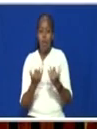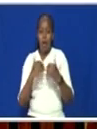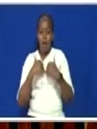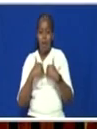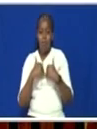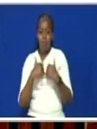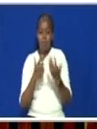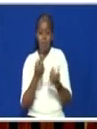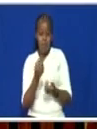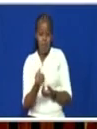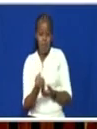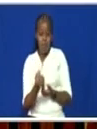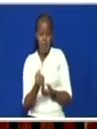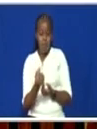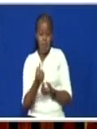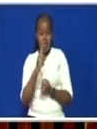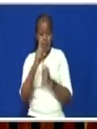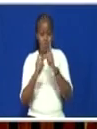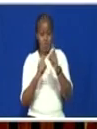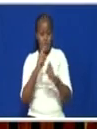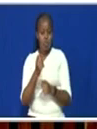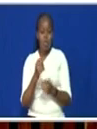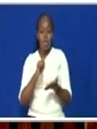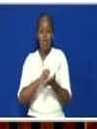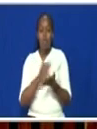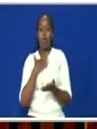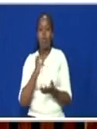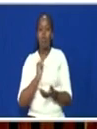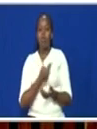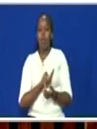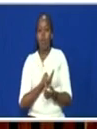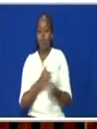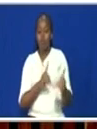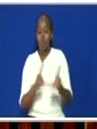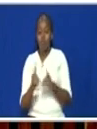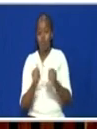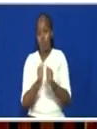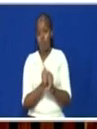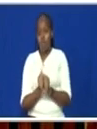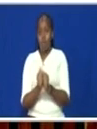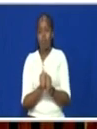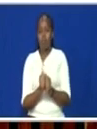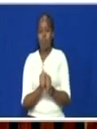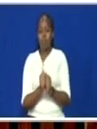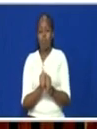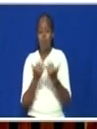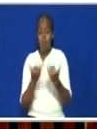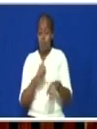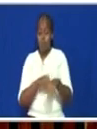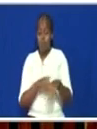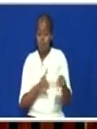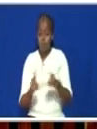number of structured questions that I want us to go through together. And as we go through